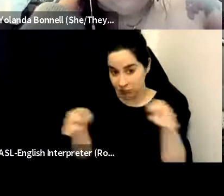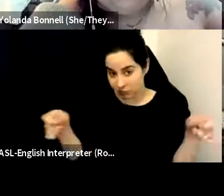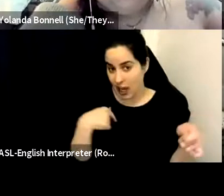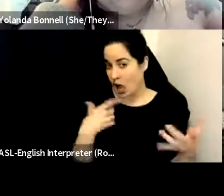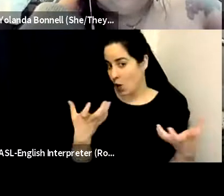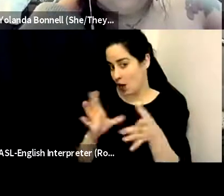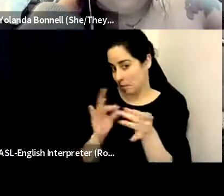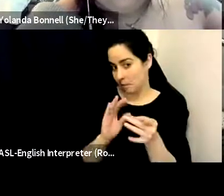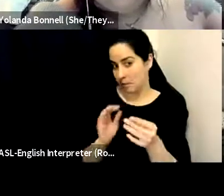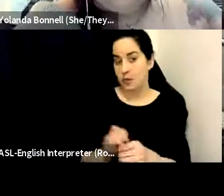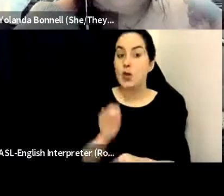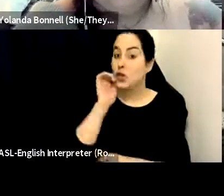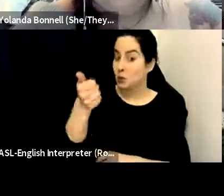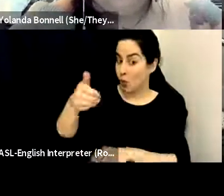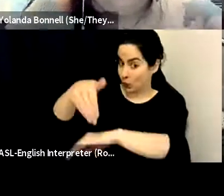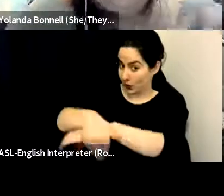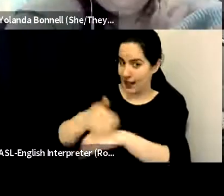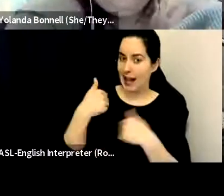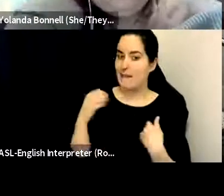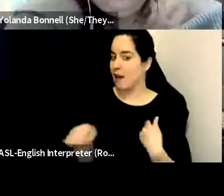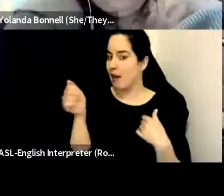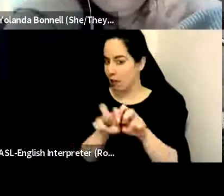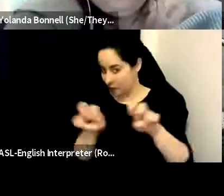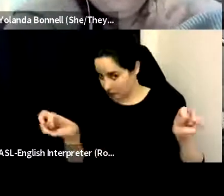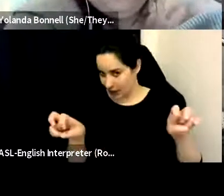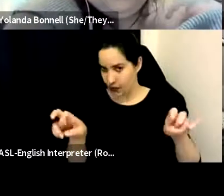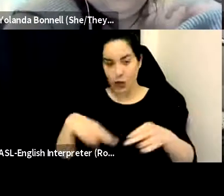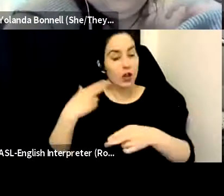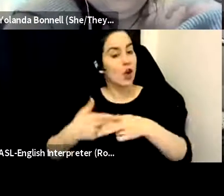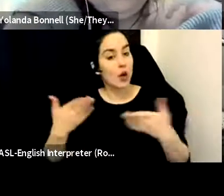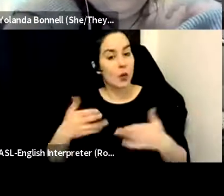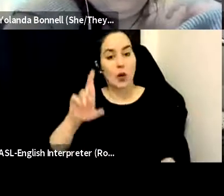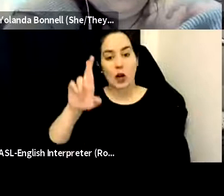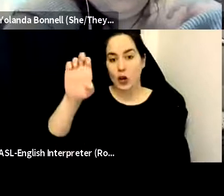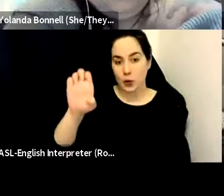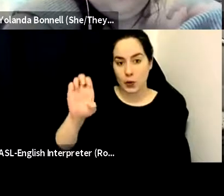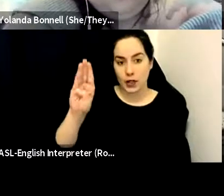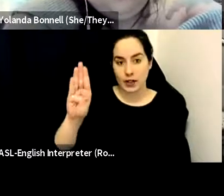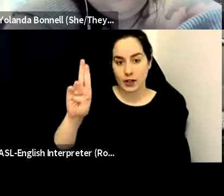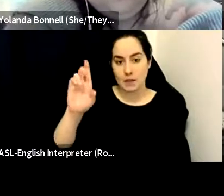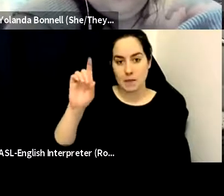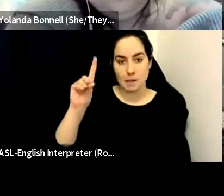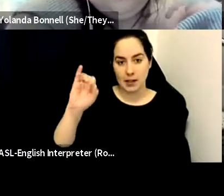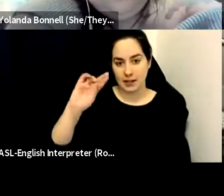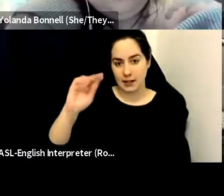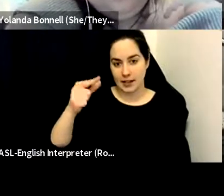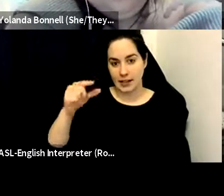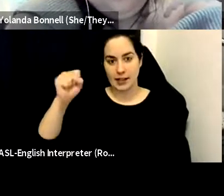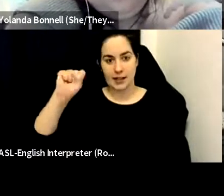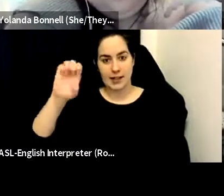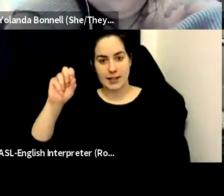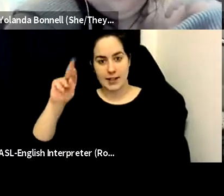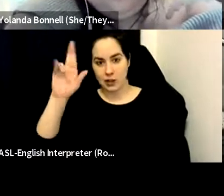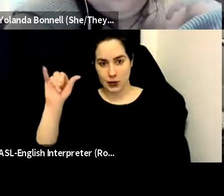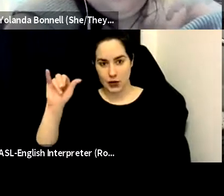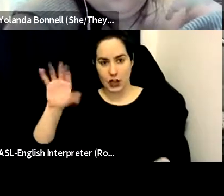have another panel tomorrow evening, called Rebuilding Sensory Worlds. And we hope that you will join us.